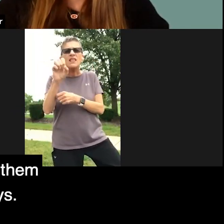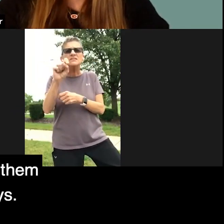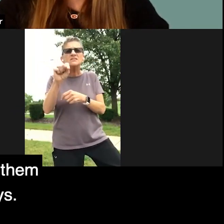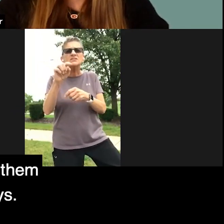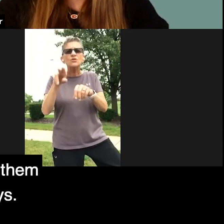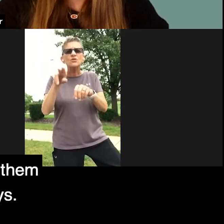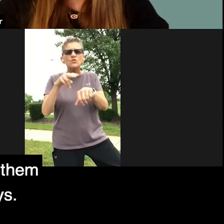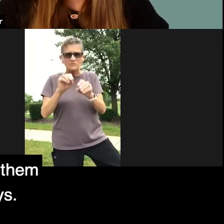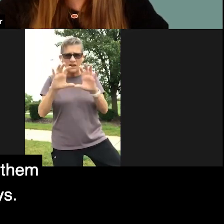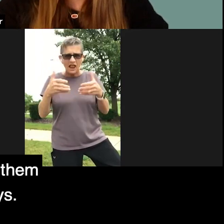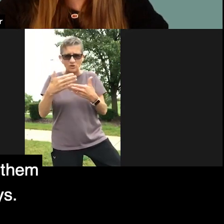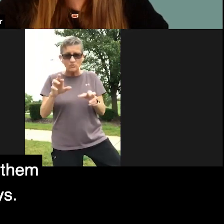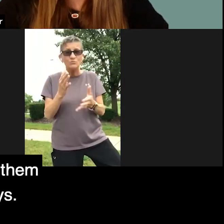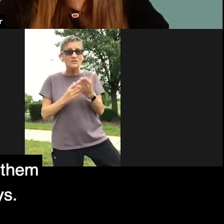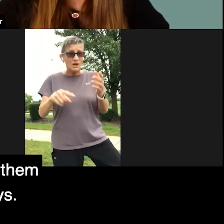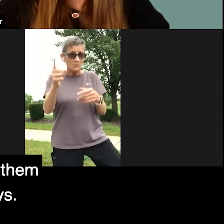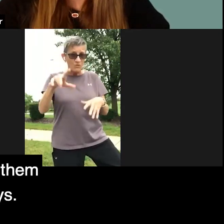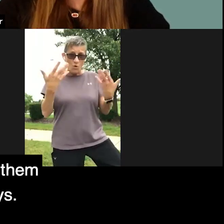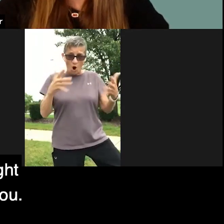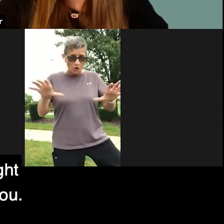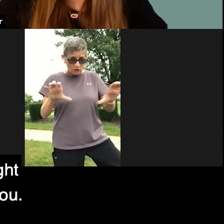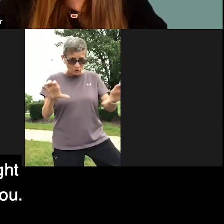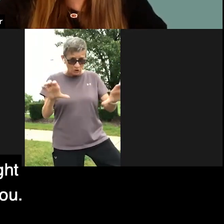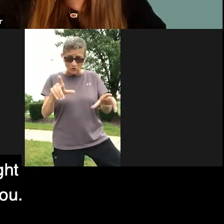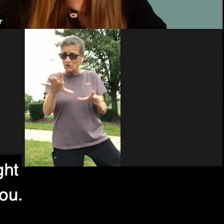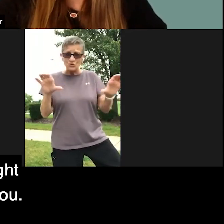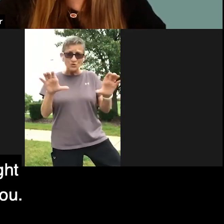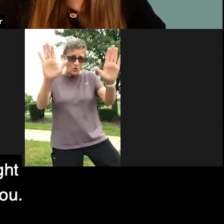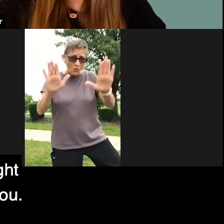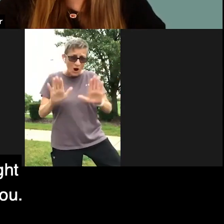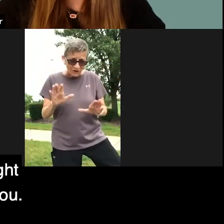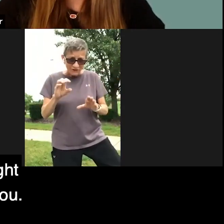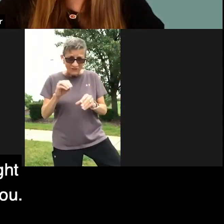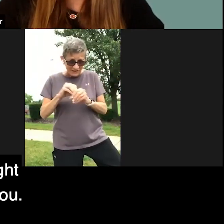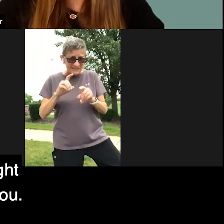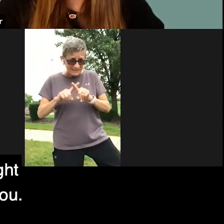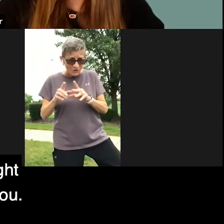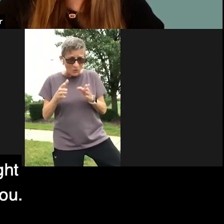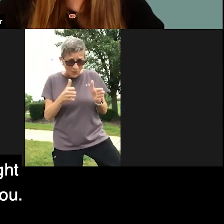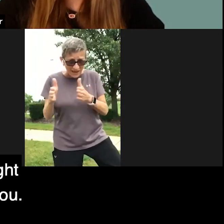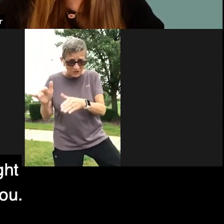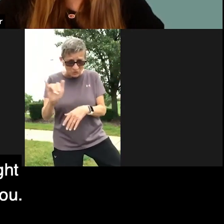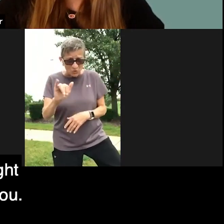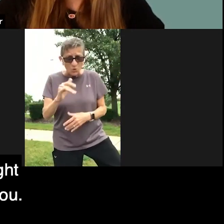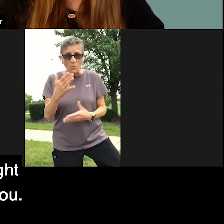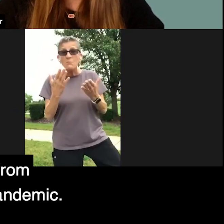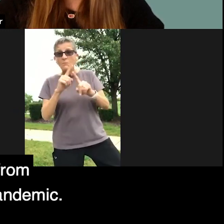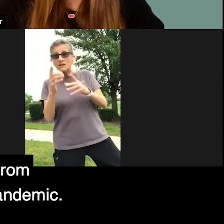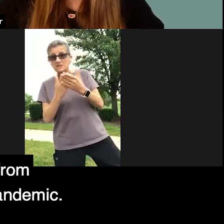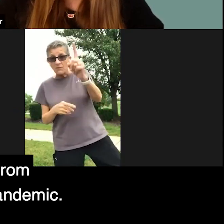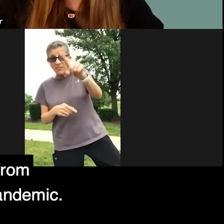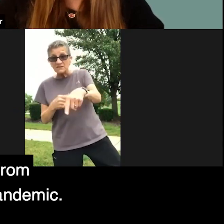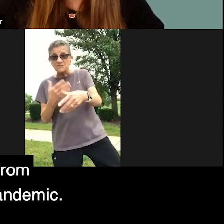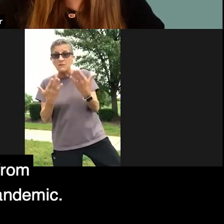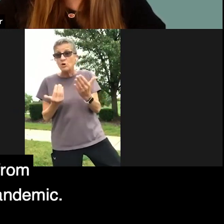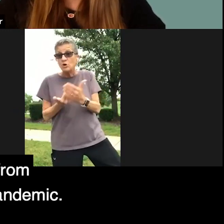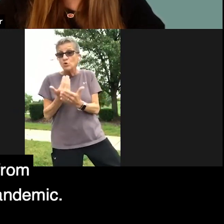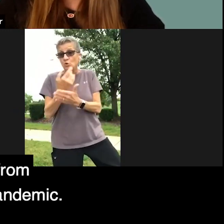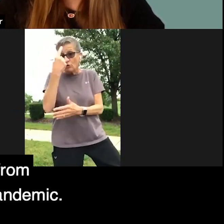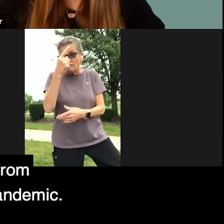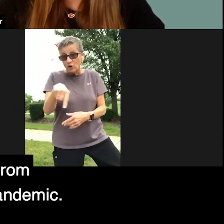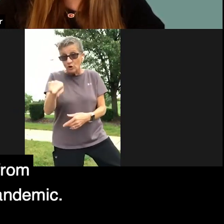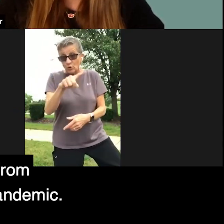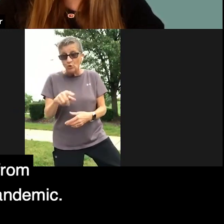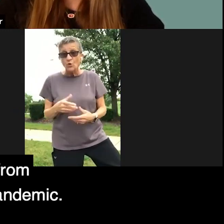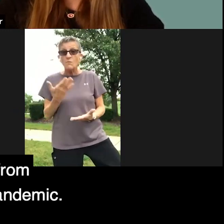doing this and you're already doing them in wonderfully well ways. And some of these might be newer for some of you. Some of them carry on